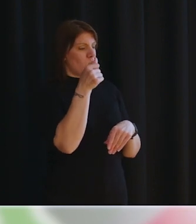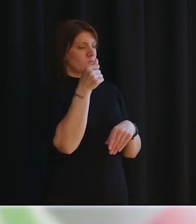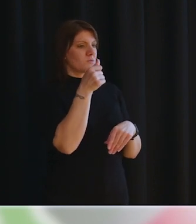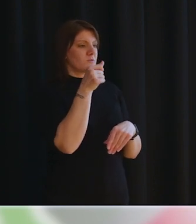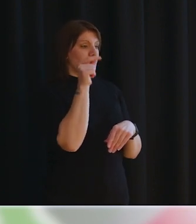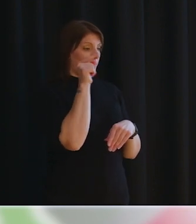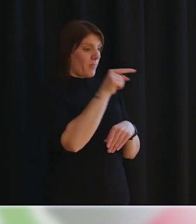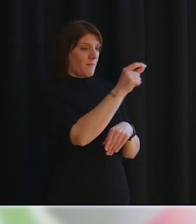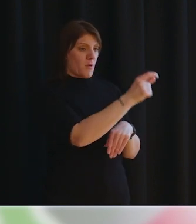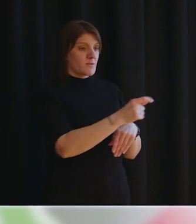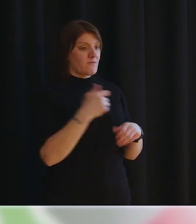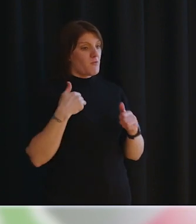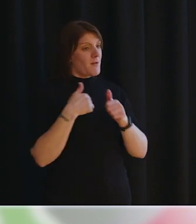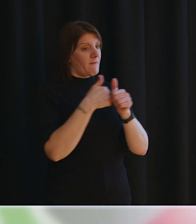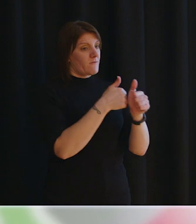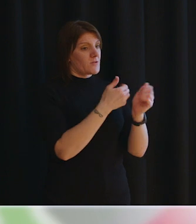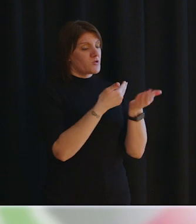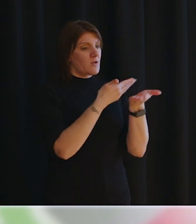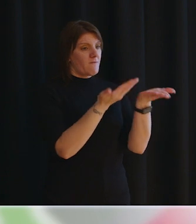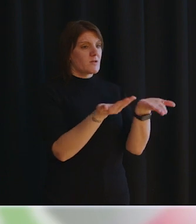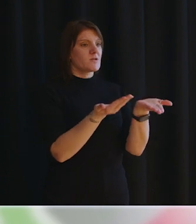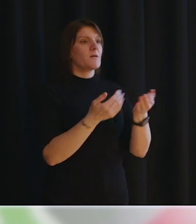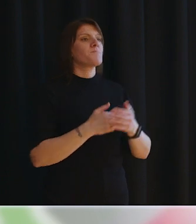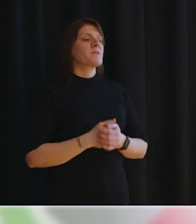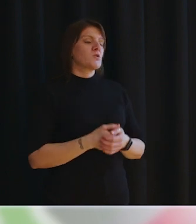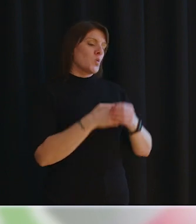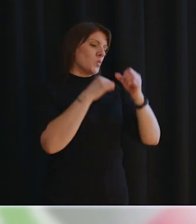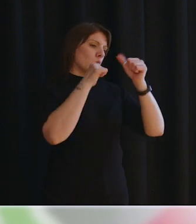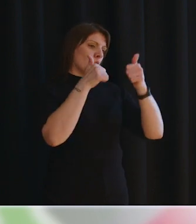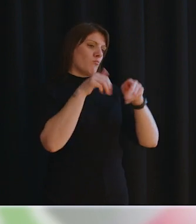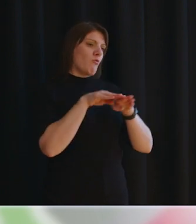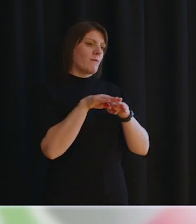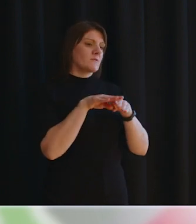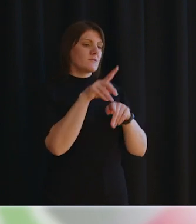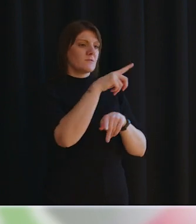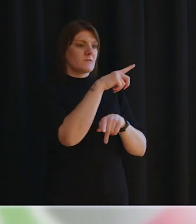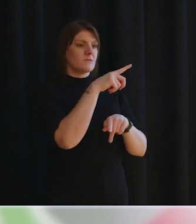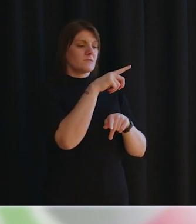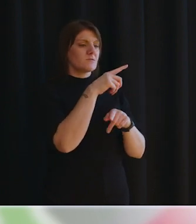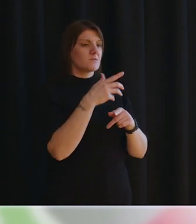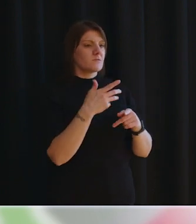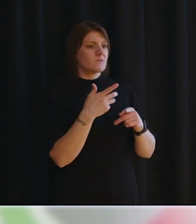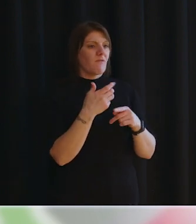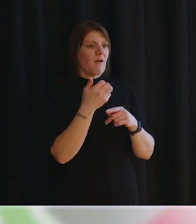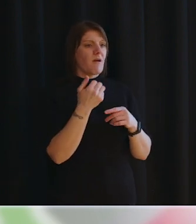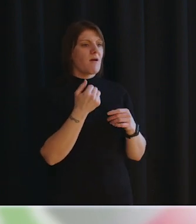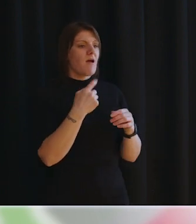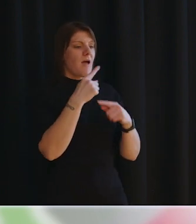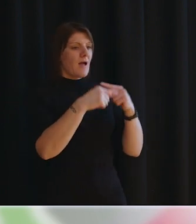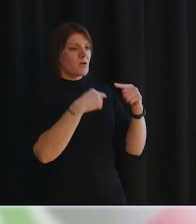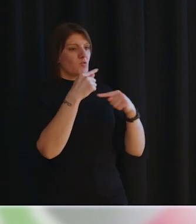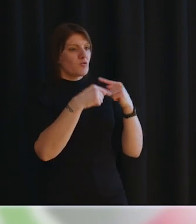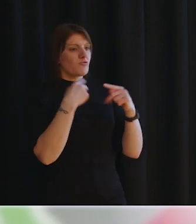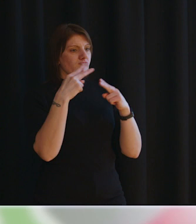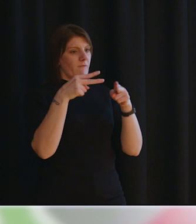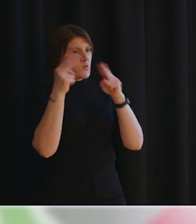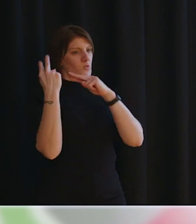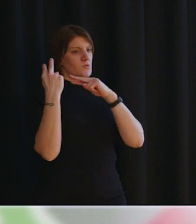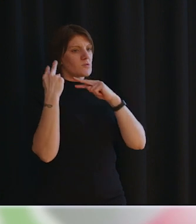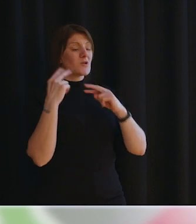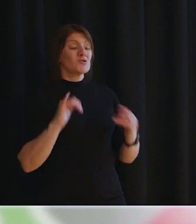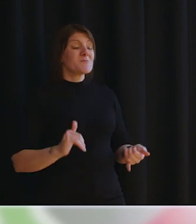service. So for good practice for annual reviews, it should be a celebration. It shouldn't